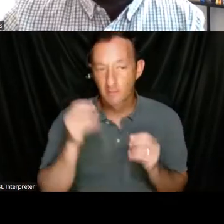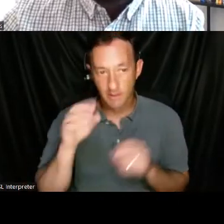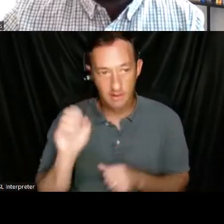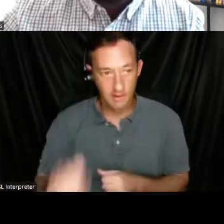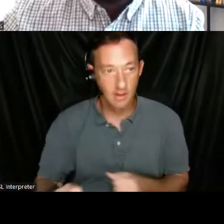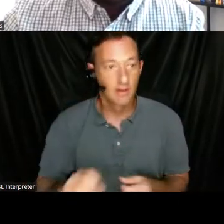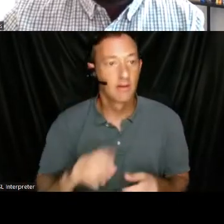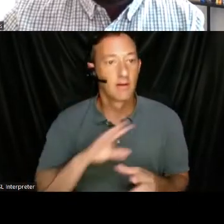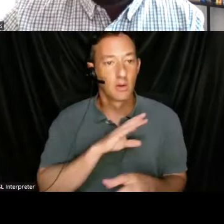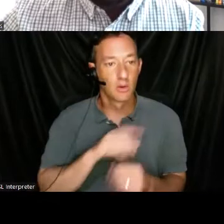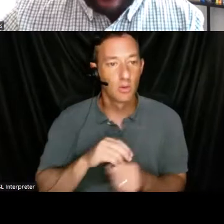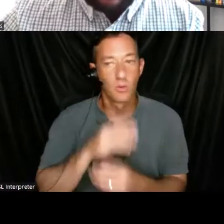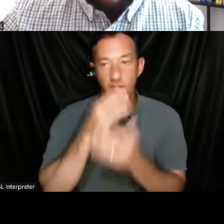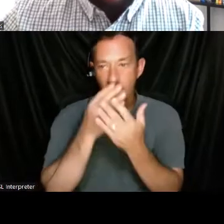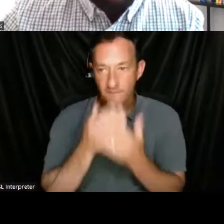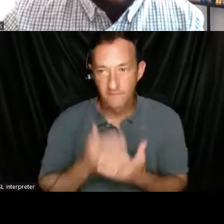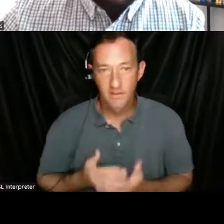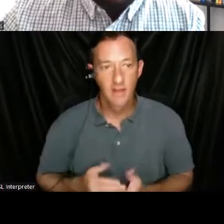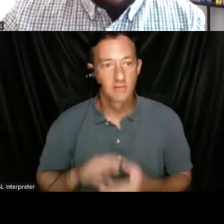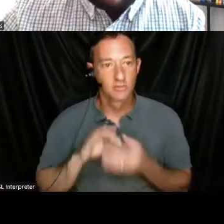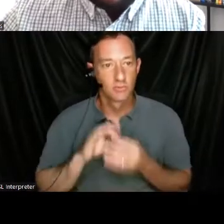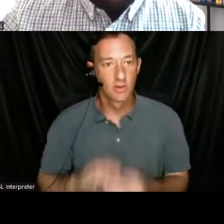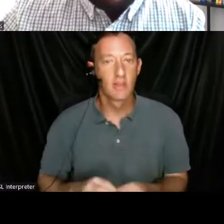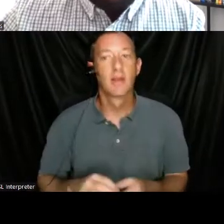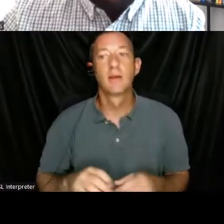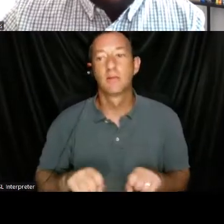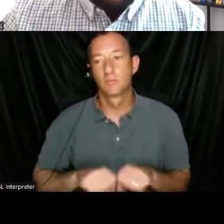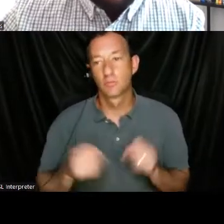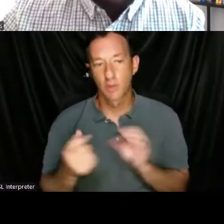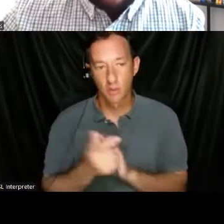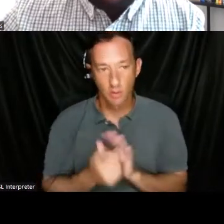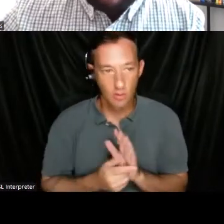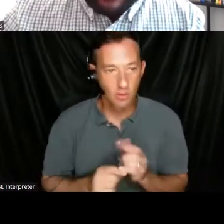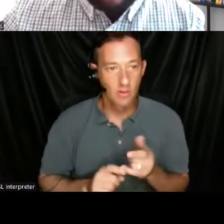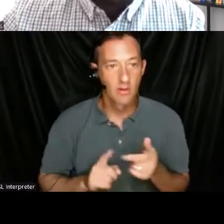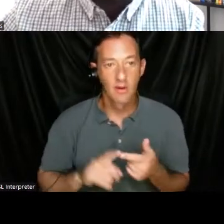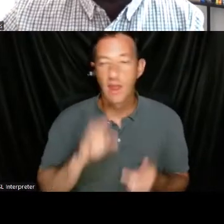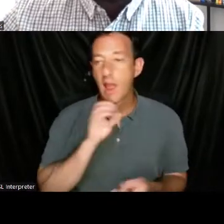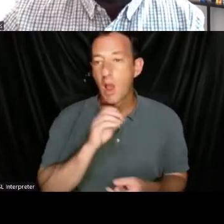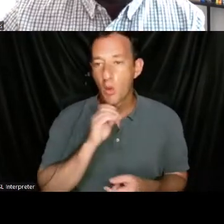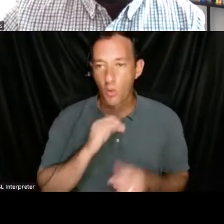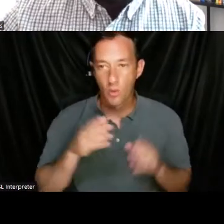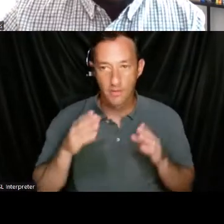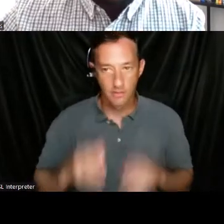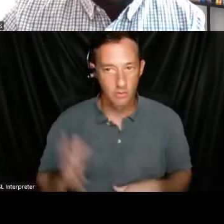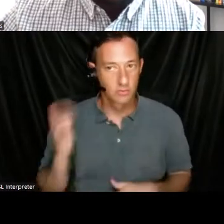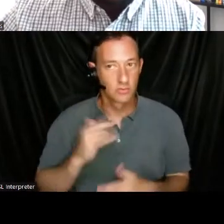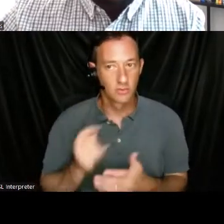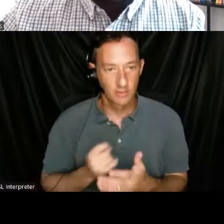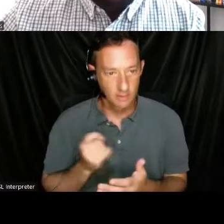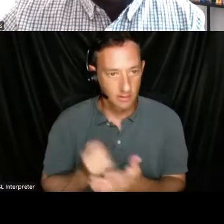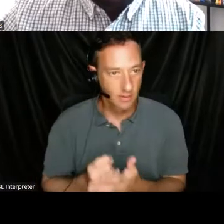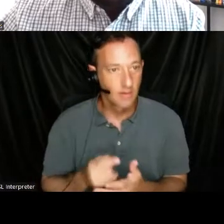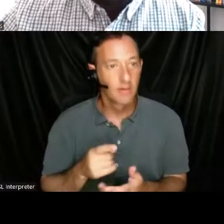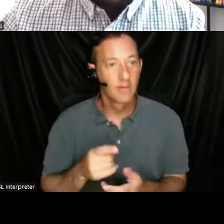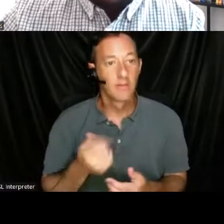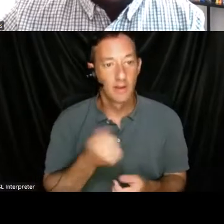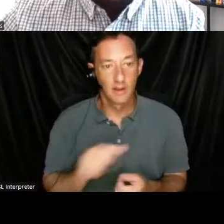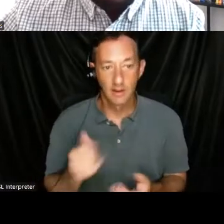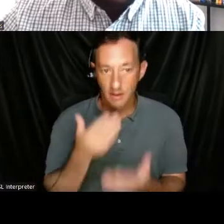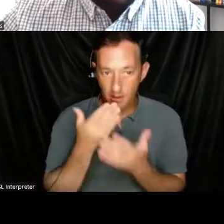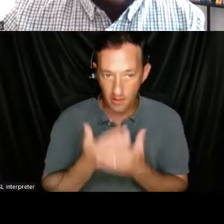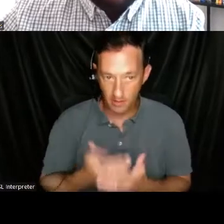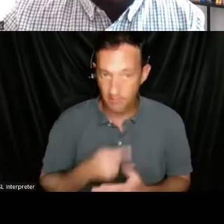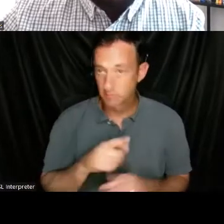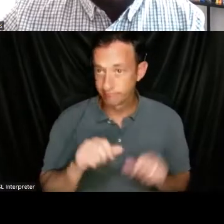or circumstances that surround the criminal conduct, the age of the individual at the time of the conduct, any evidence that the individual has maintained